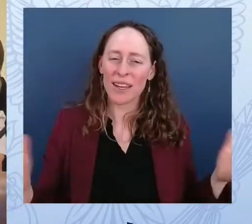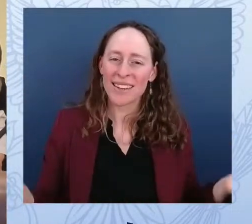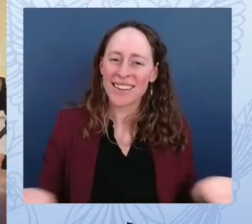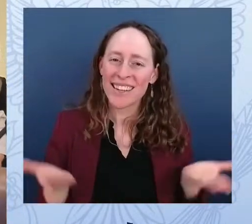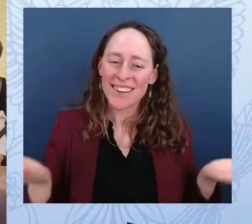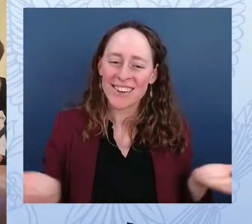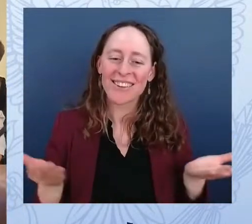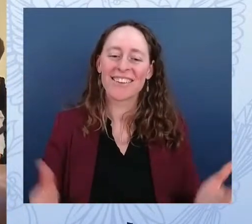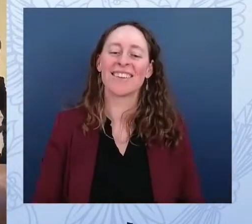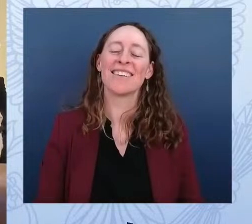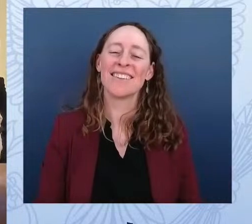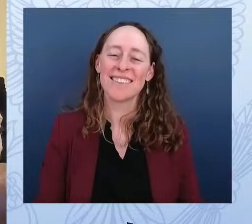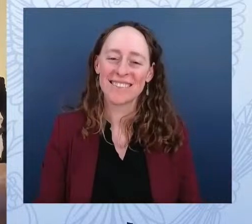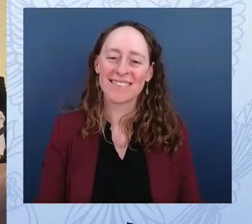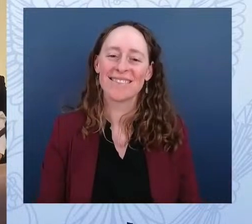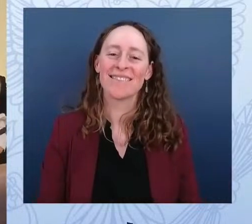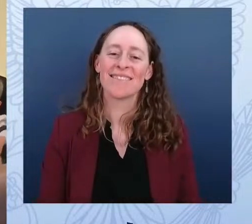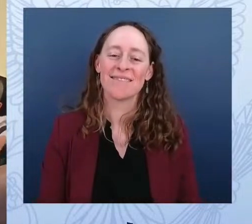Come on.